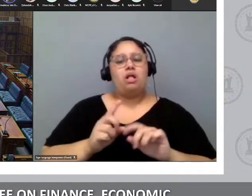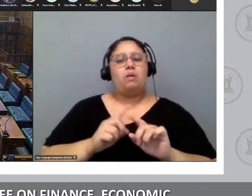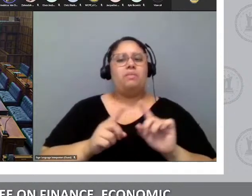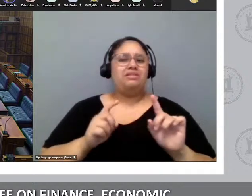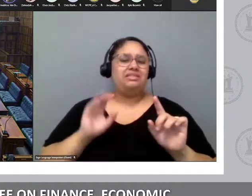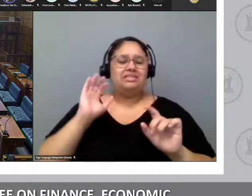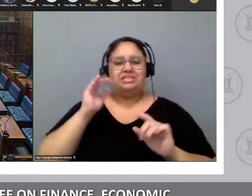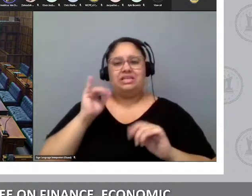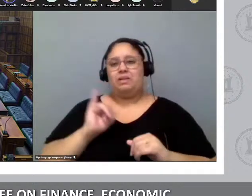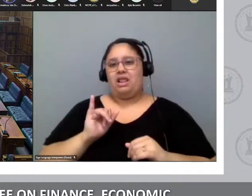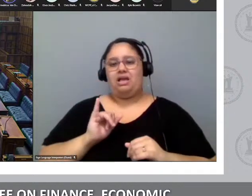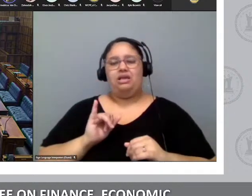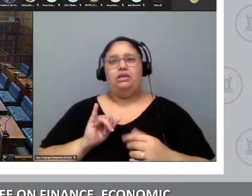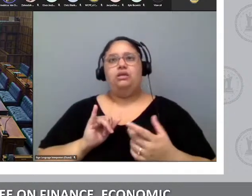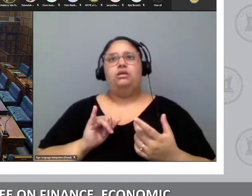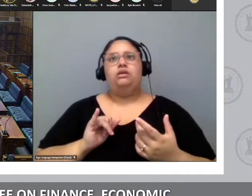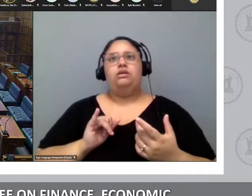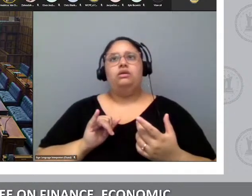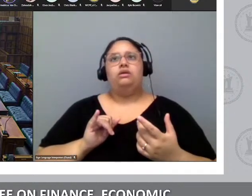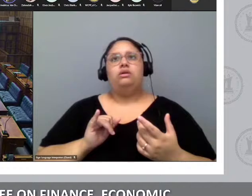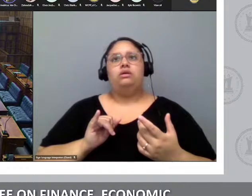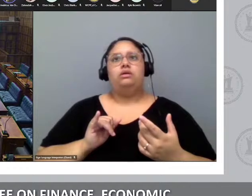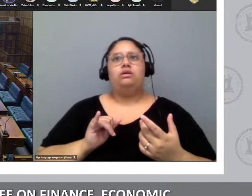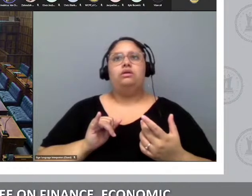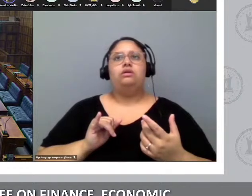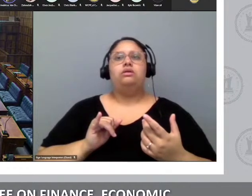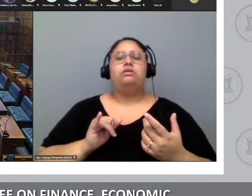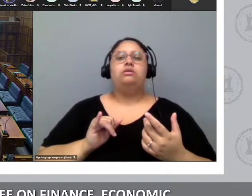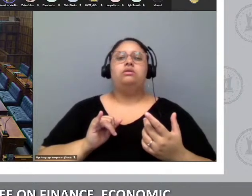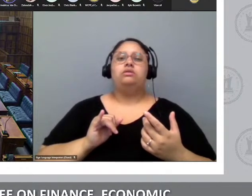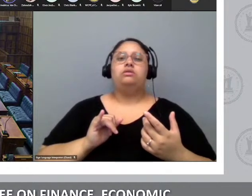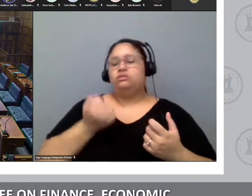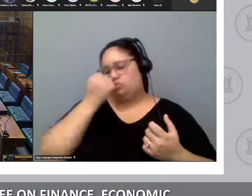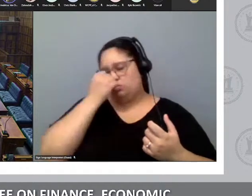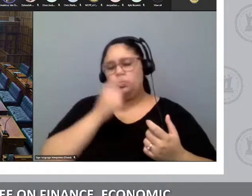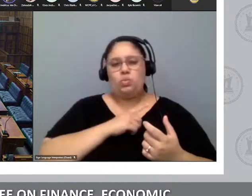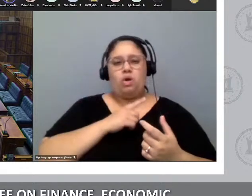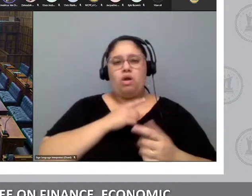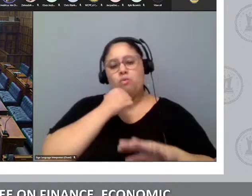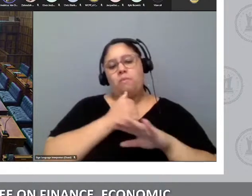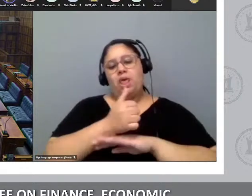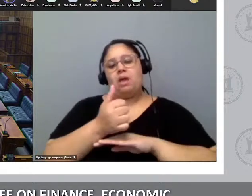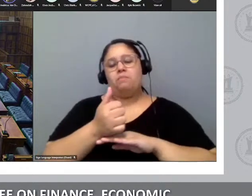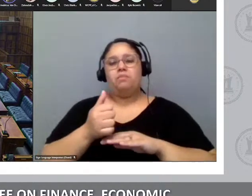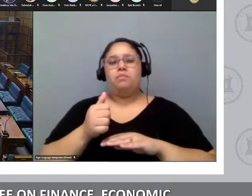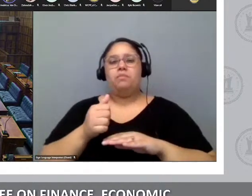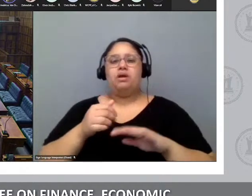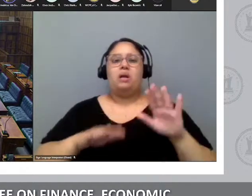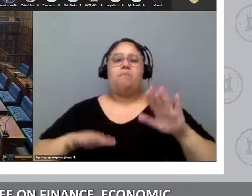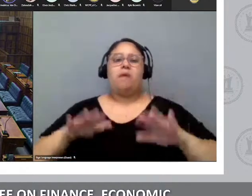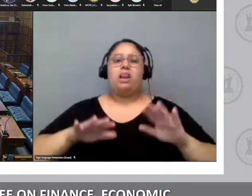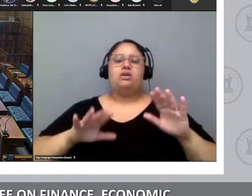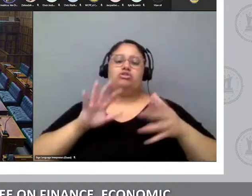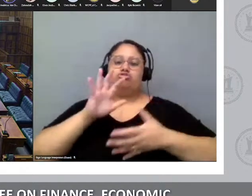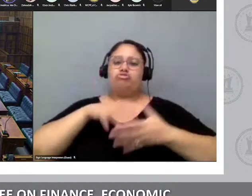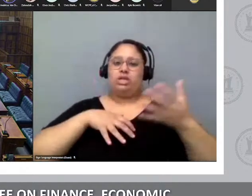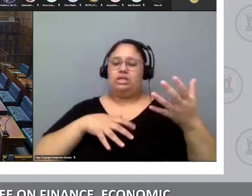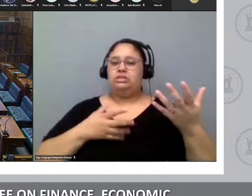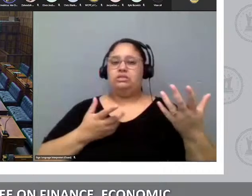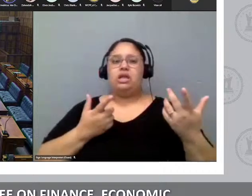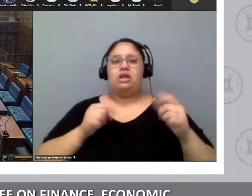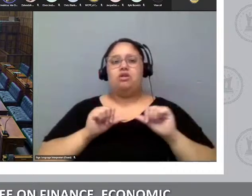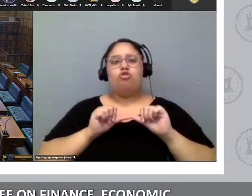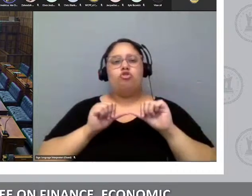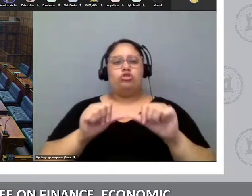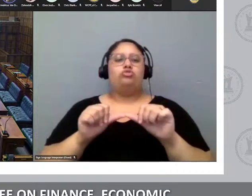to me silly to to to to blame the balance sheet uh and and and